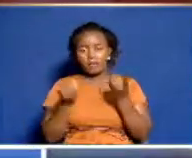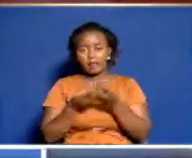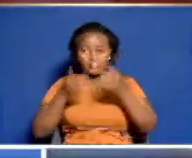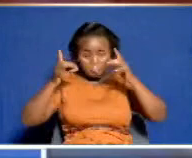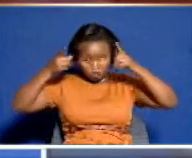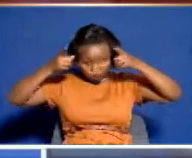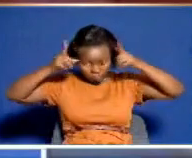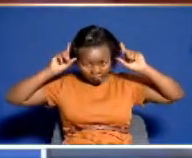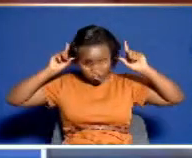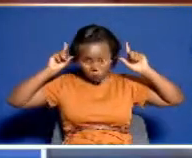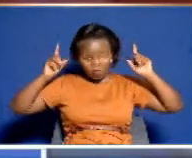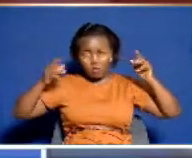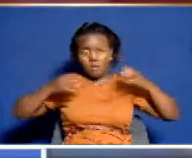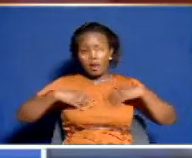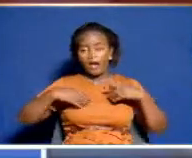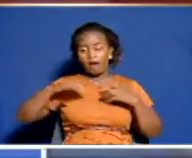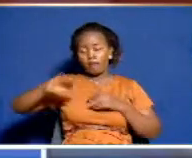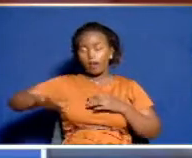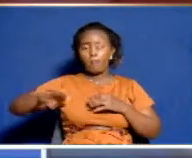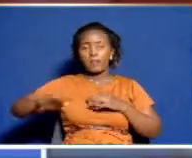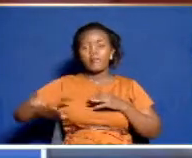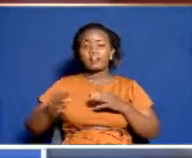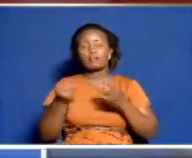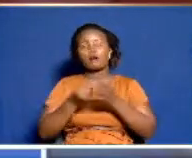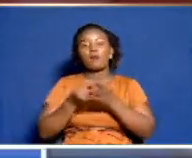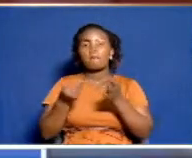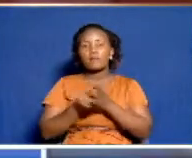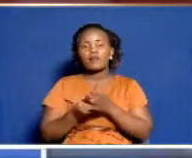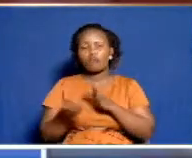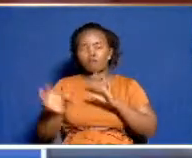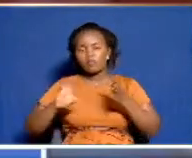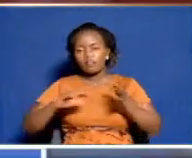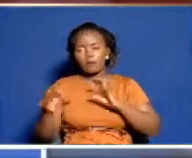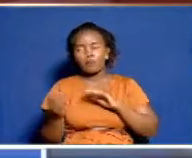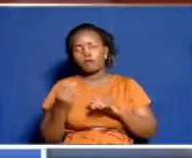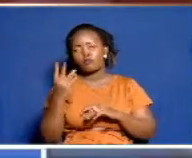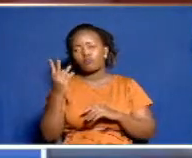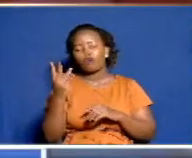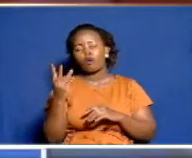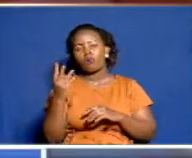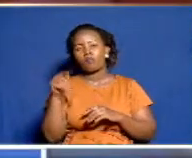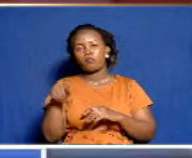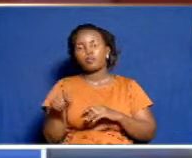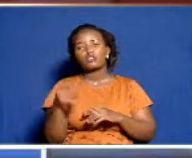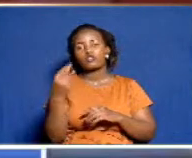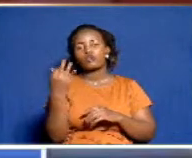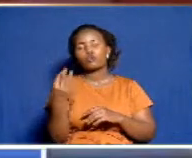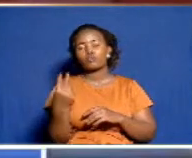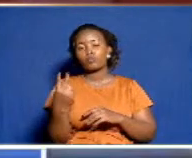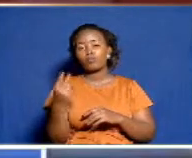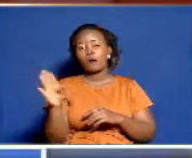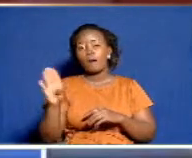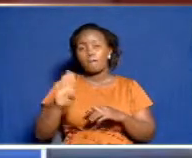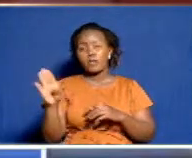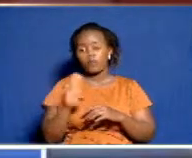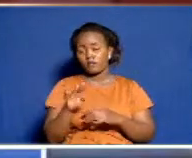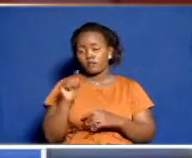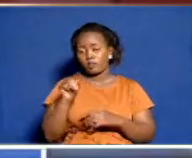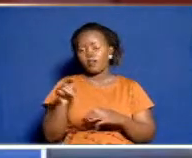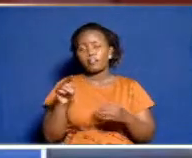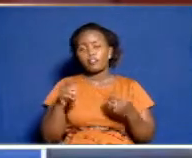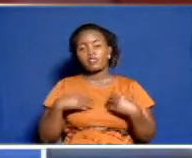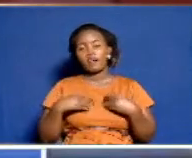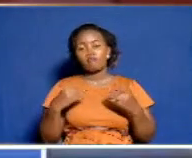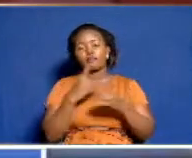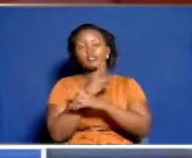example, they have a current pending bill of about 4.2 billion. And that one is, goes to halal